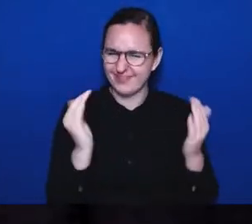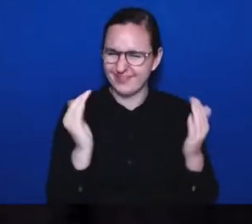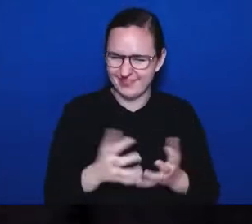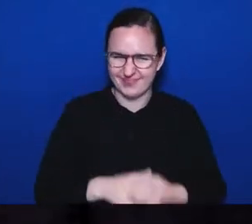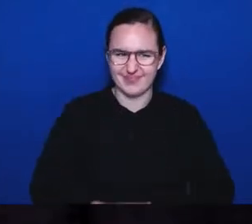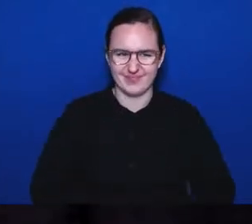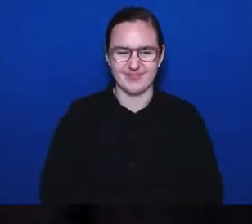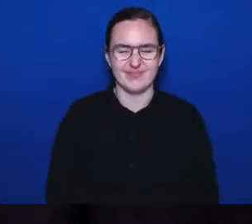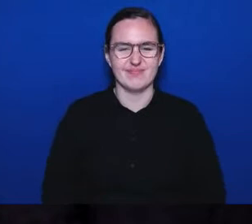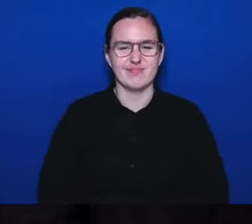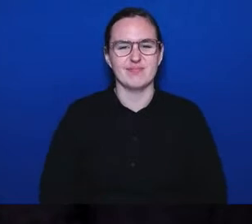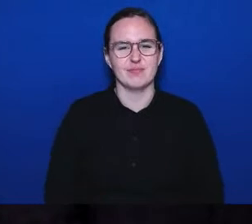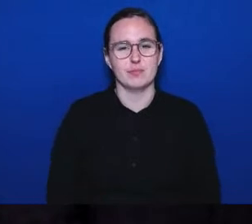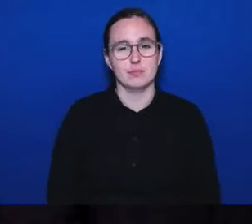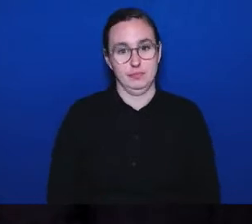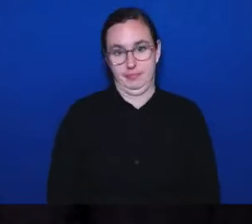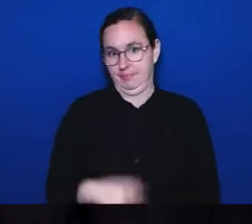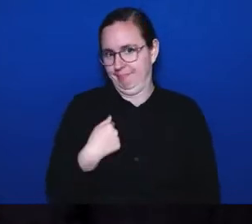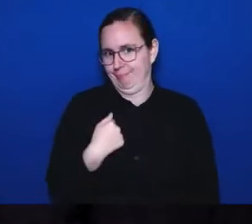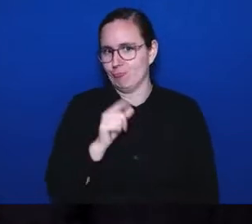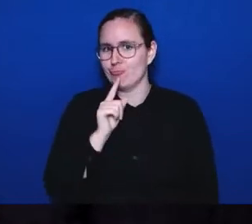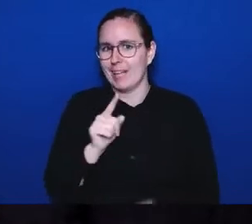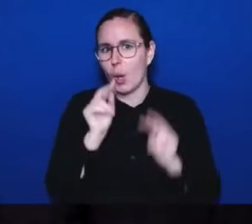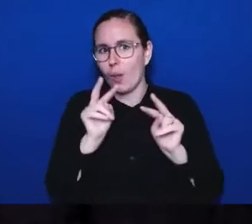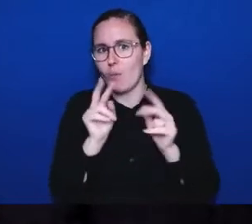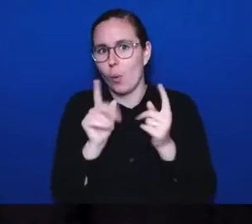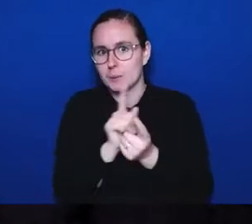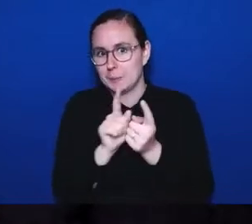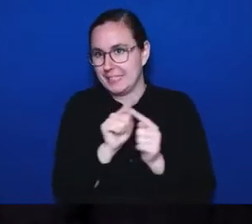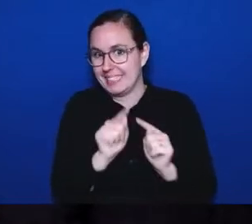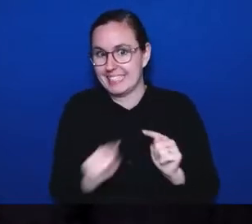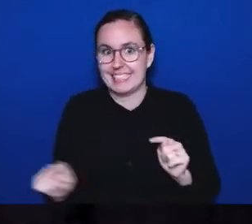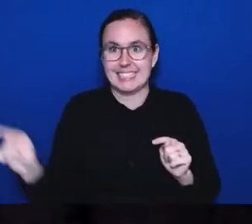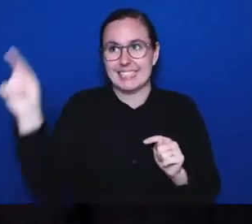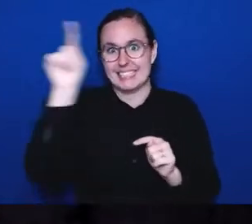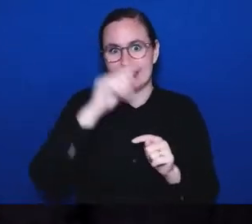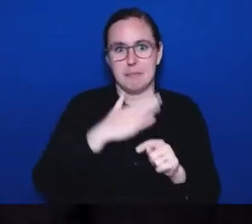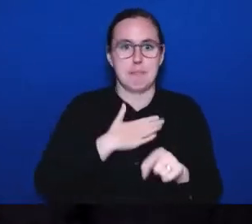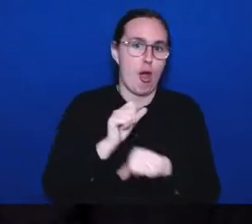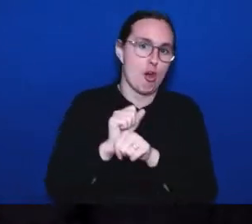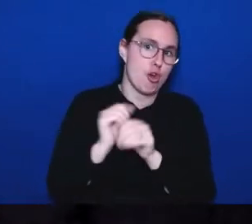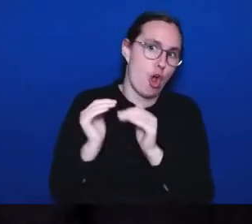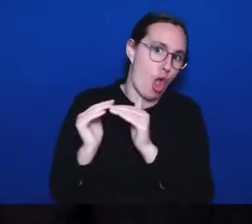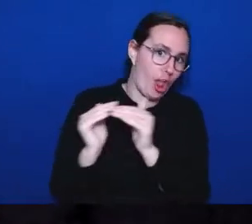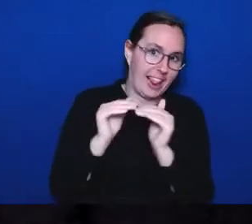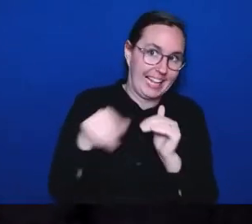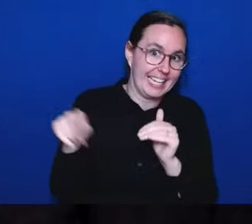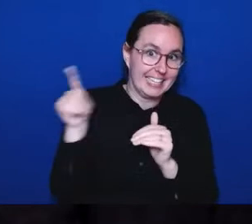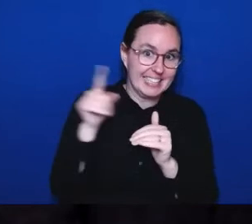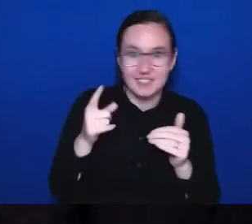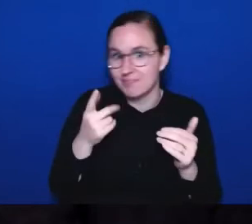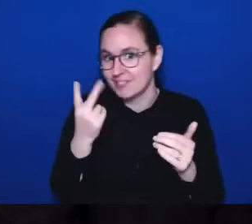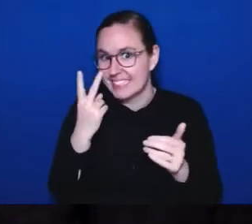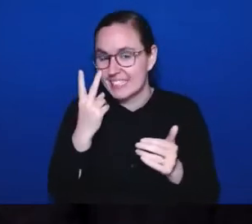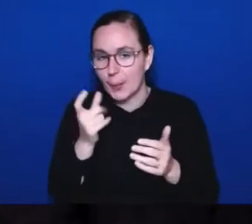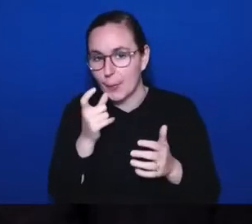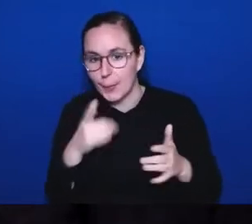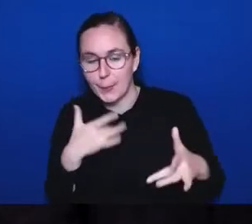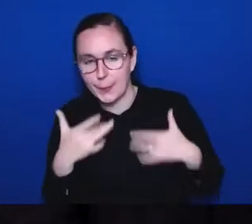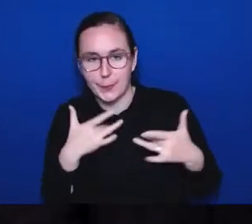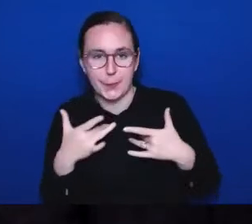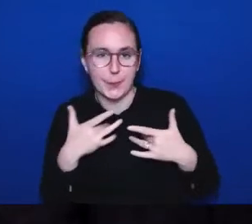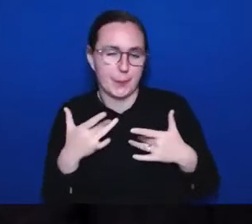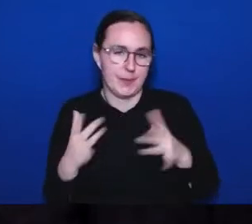forward to meeting many of my colleagues this week and the weeks coming up to see the robust uptake and really that hope and optimism